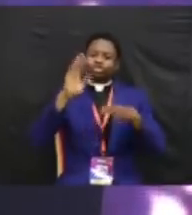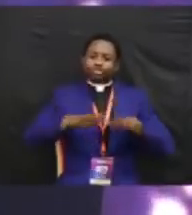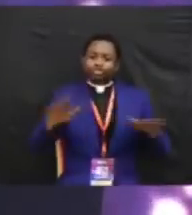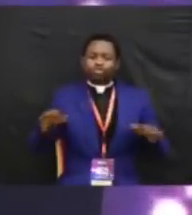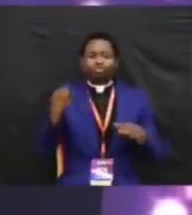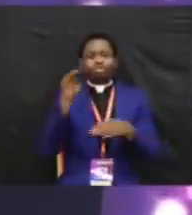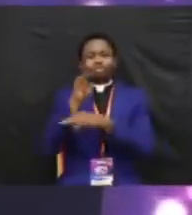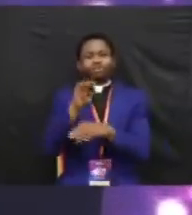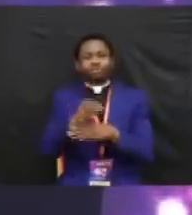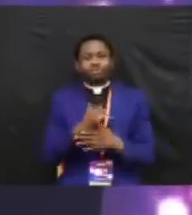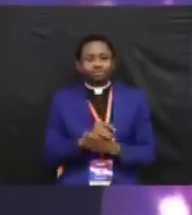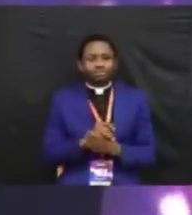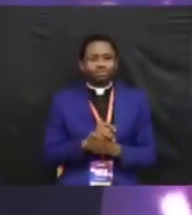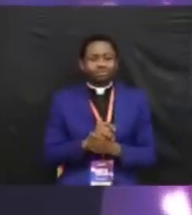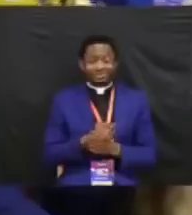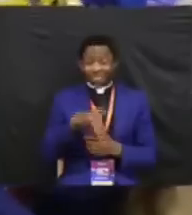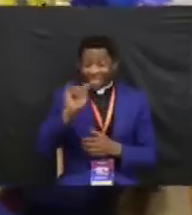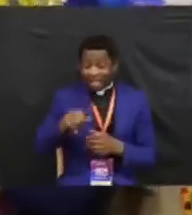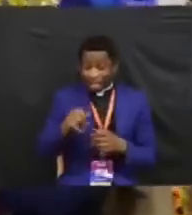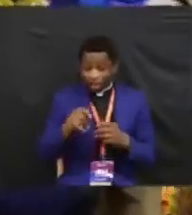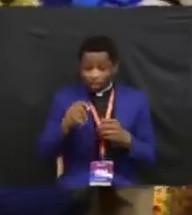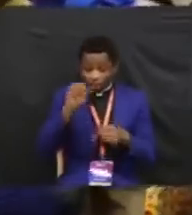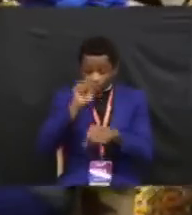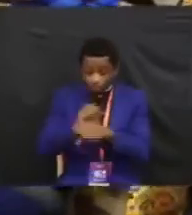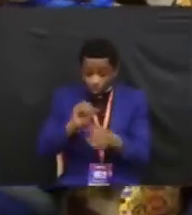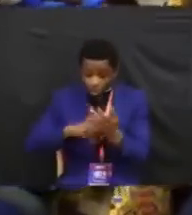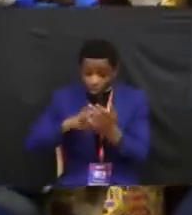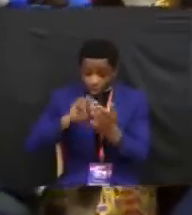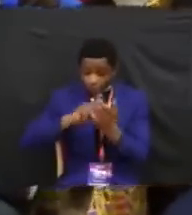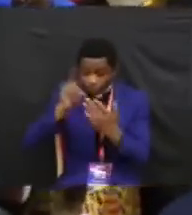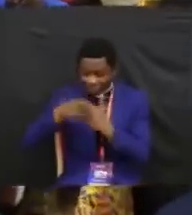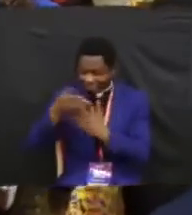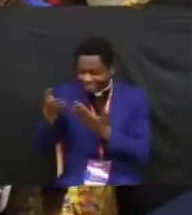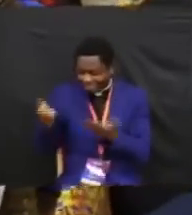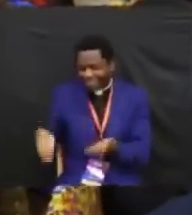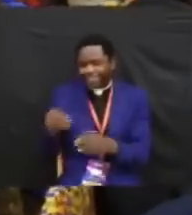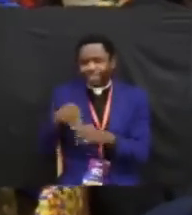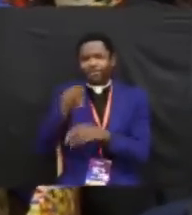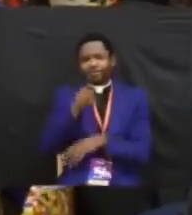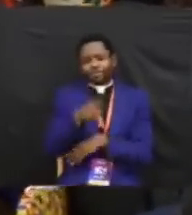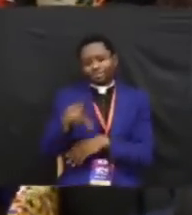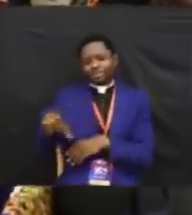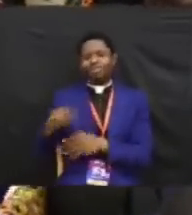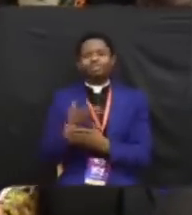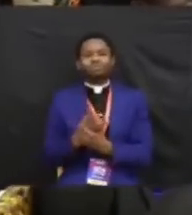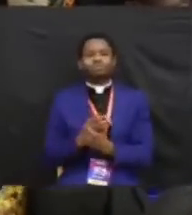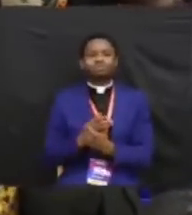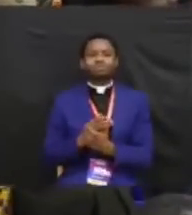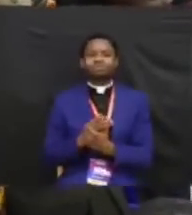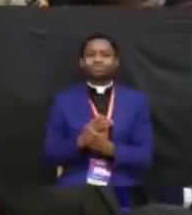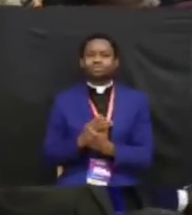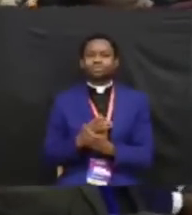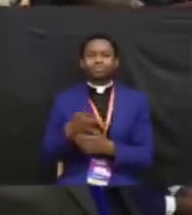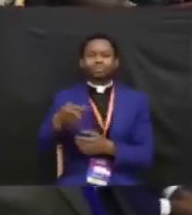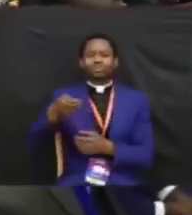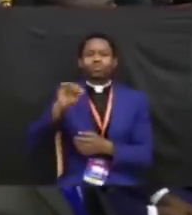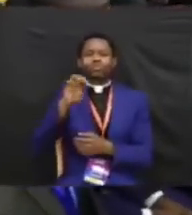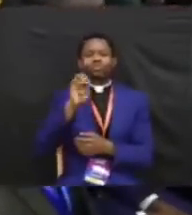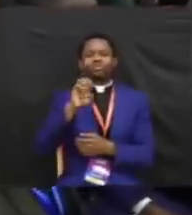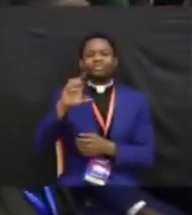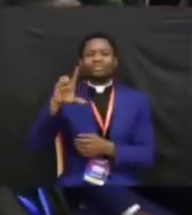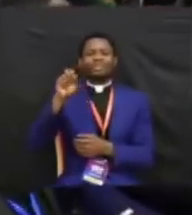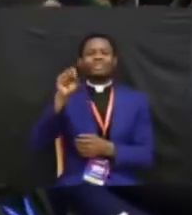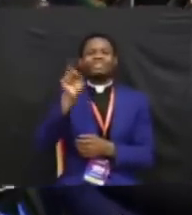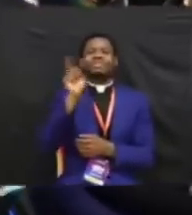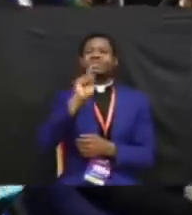And this project is located right here in at PCC. Prof Ellis, where are you?